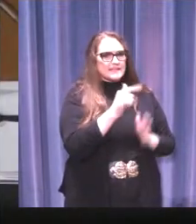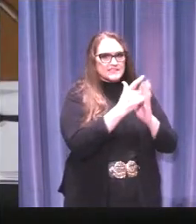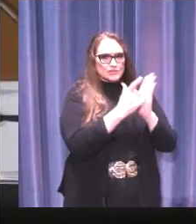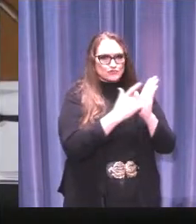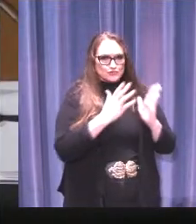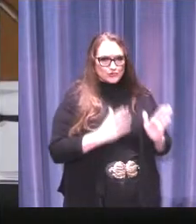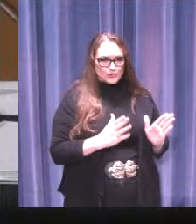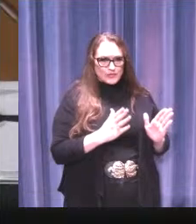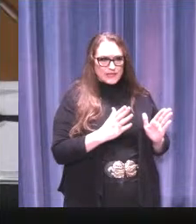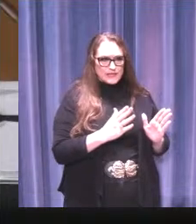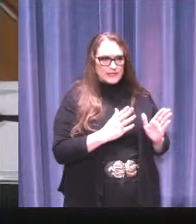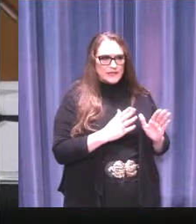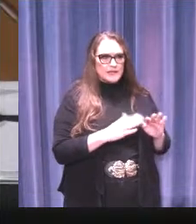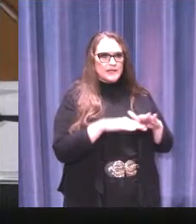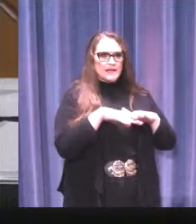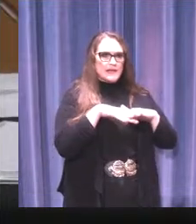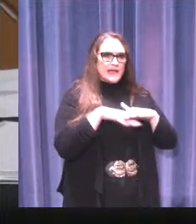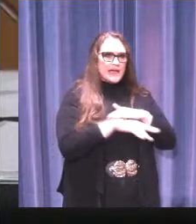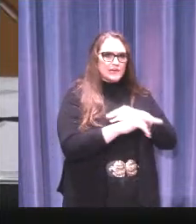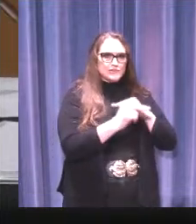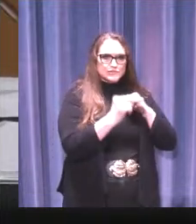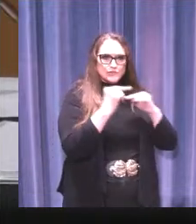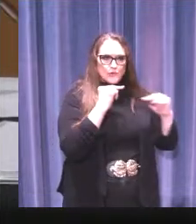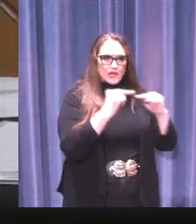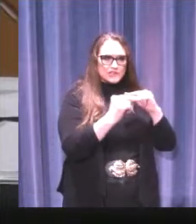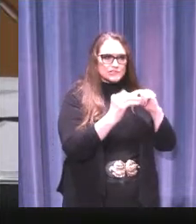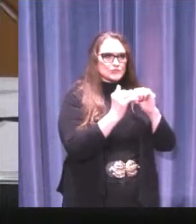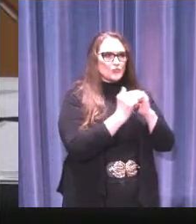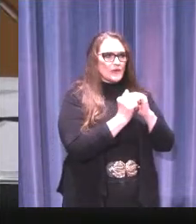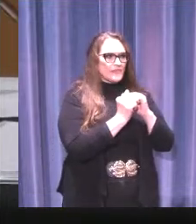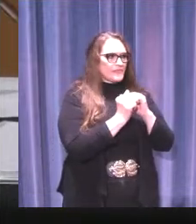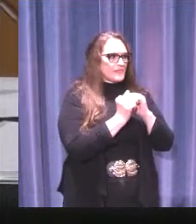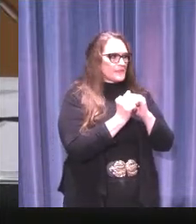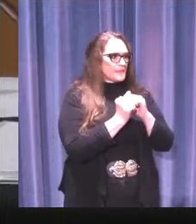attorney enters negotiations with the